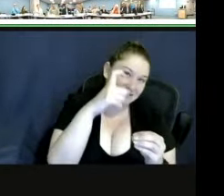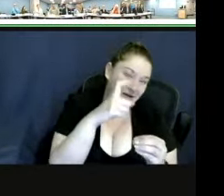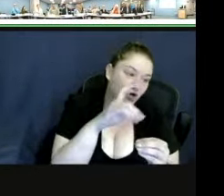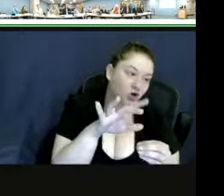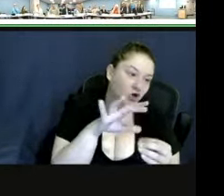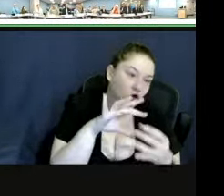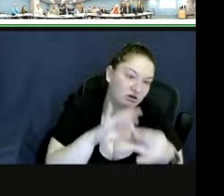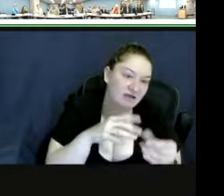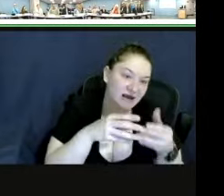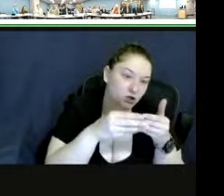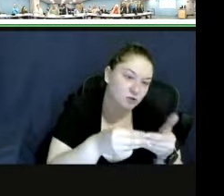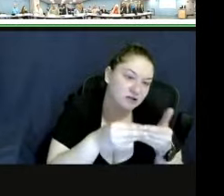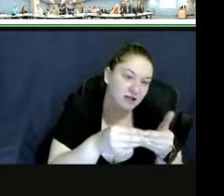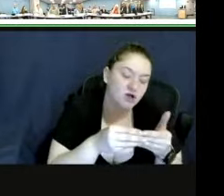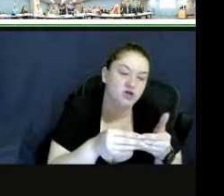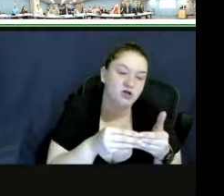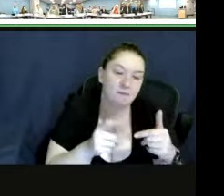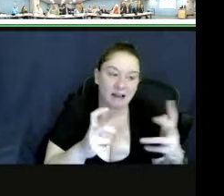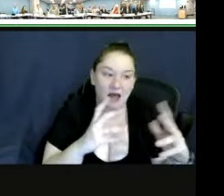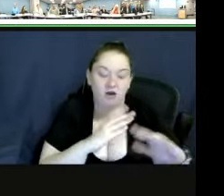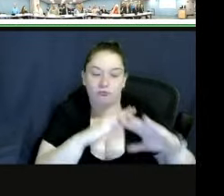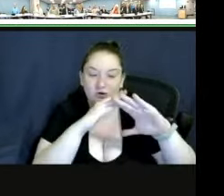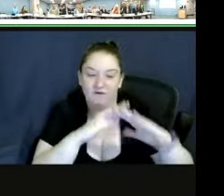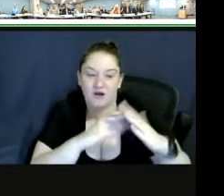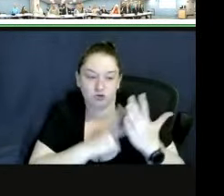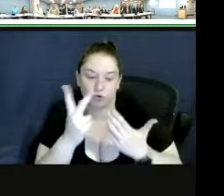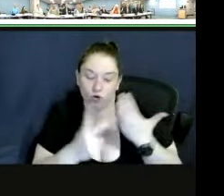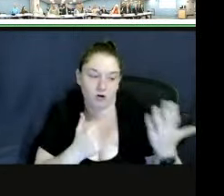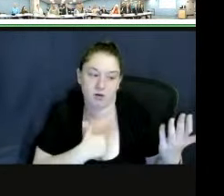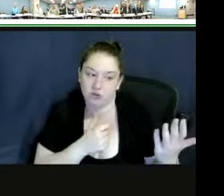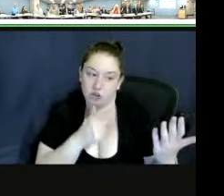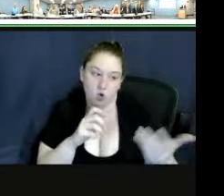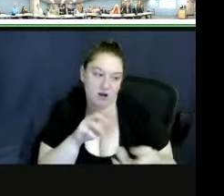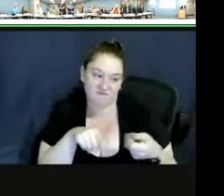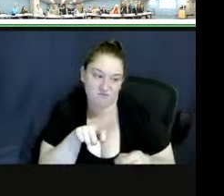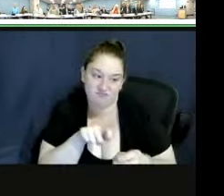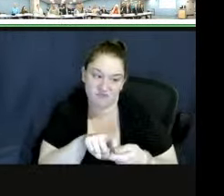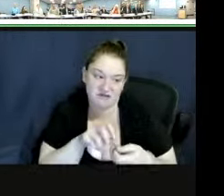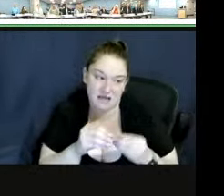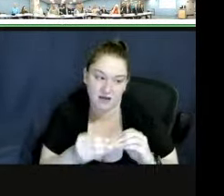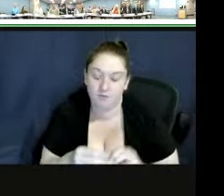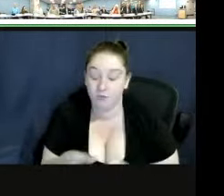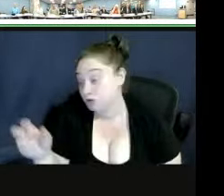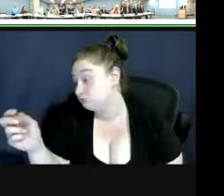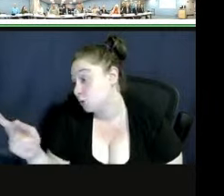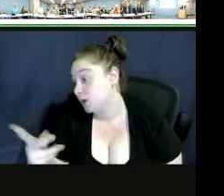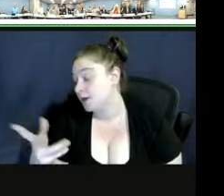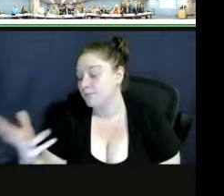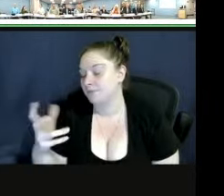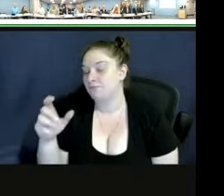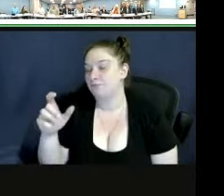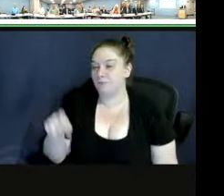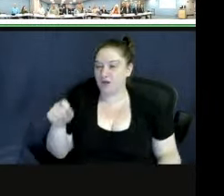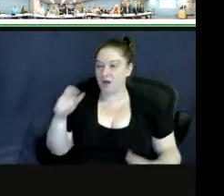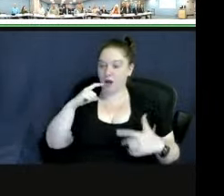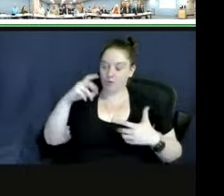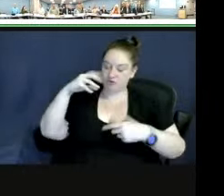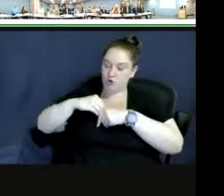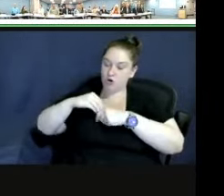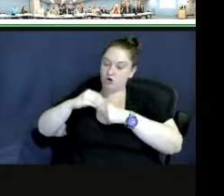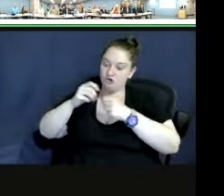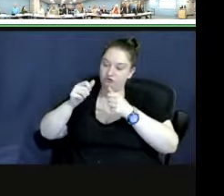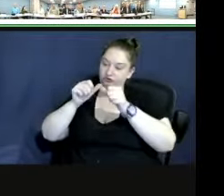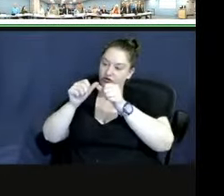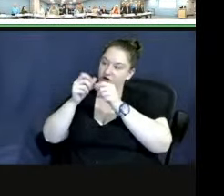leadership, a lot of prevention programs. I'm sorry, I don't have the okay. numbers any of. Yeah, I was part of trying to keep CareCore